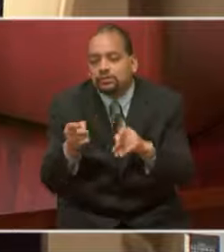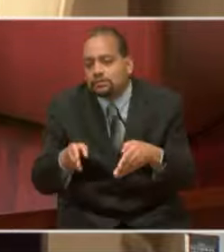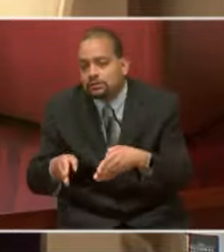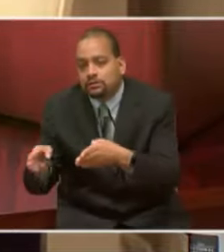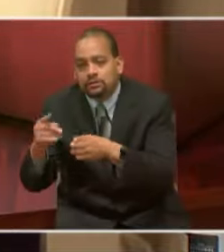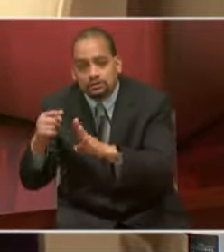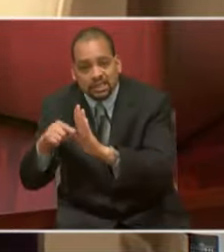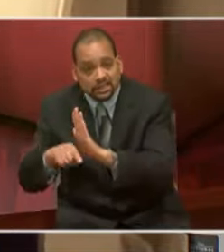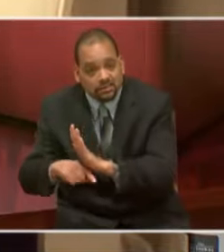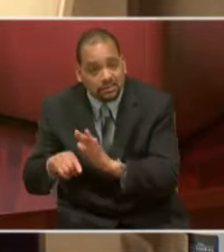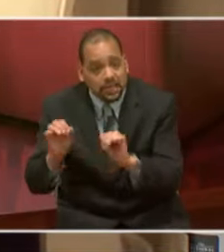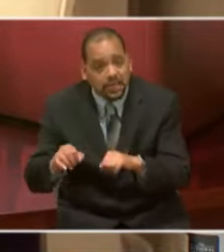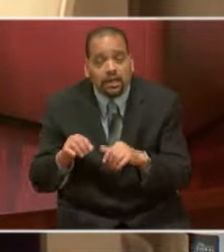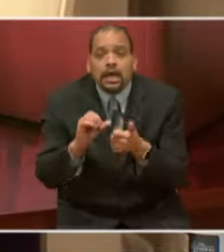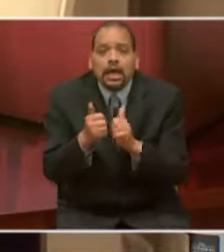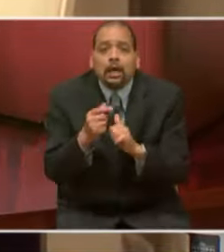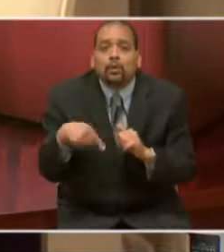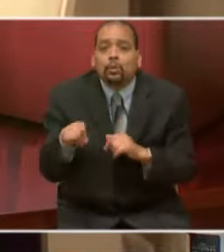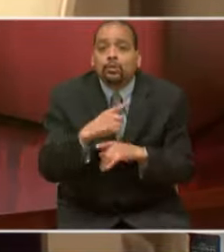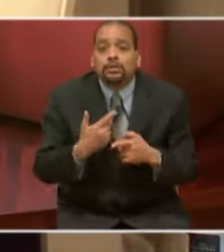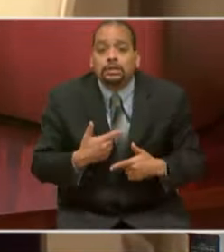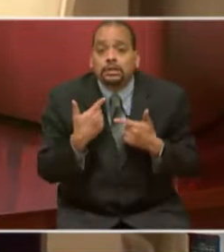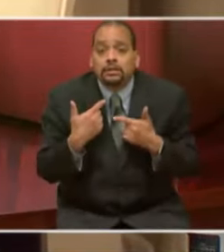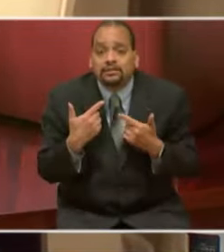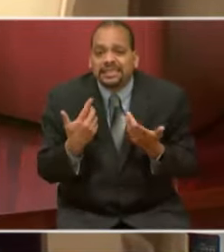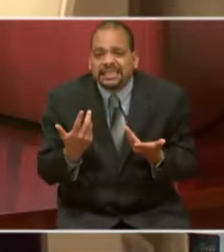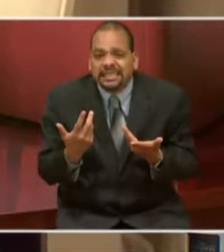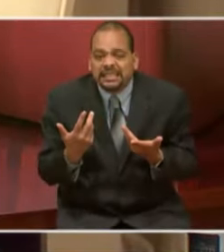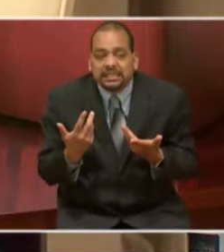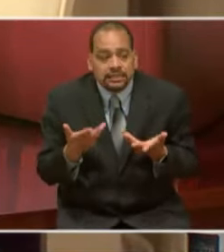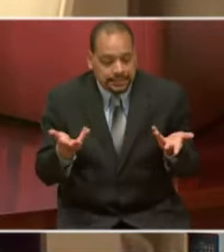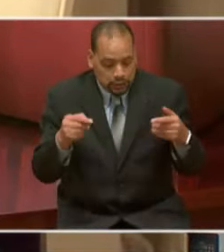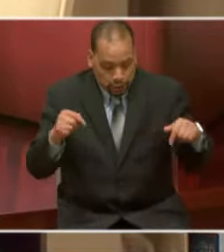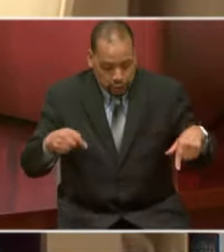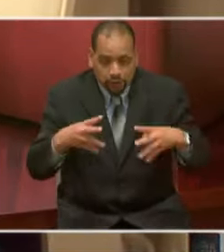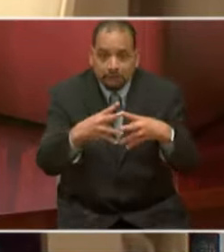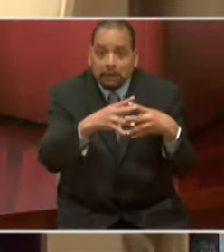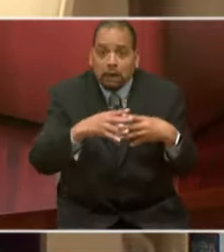was so similar to the protests and words,